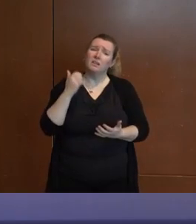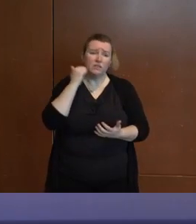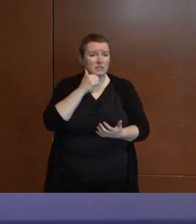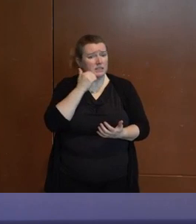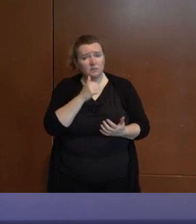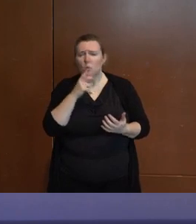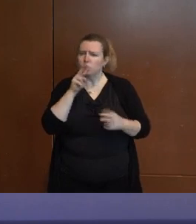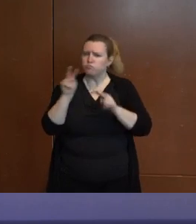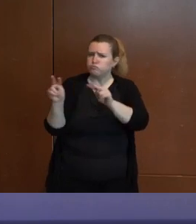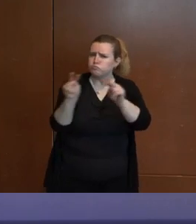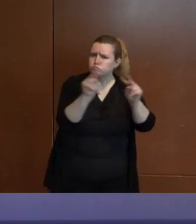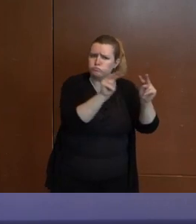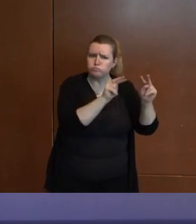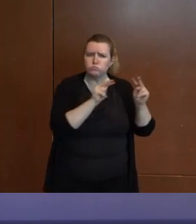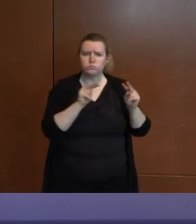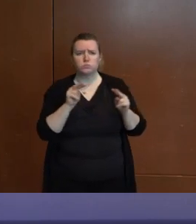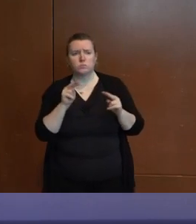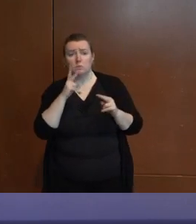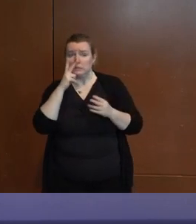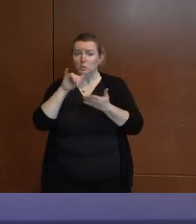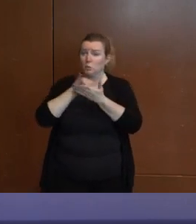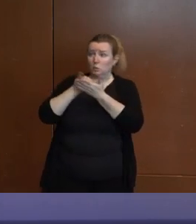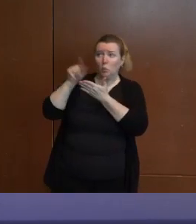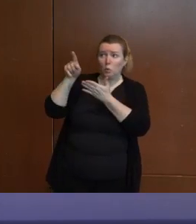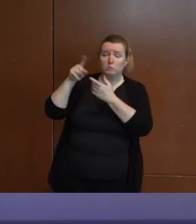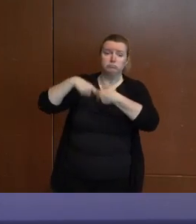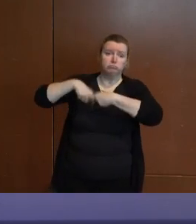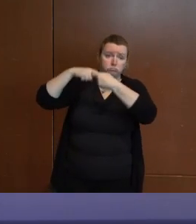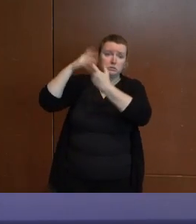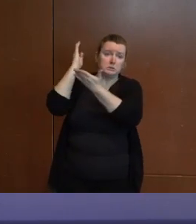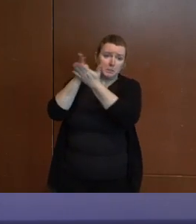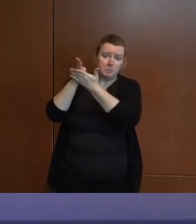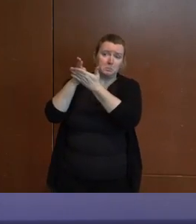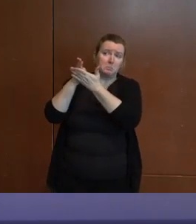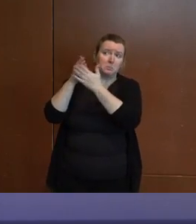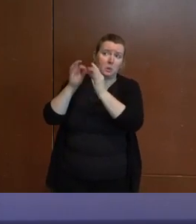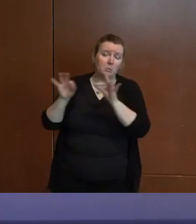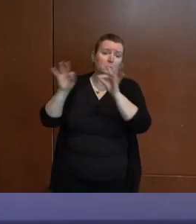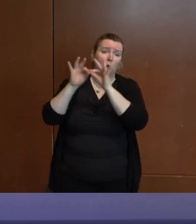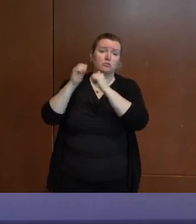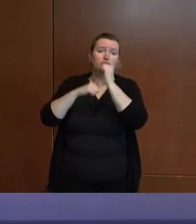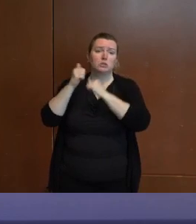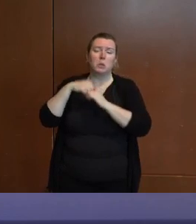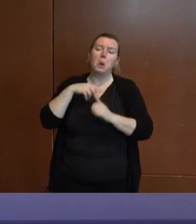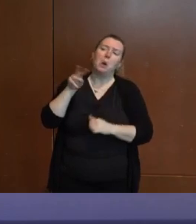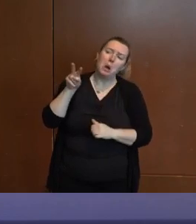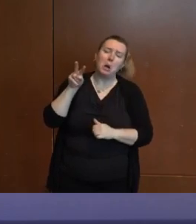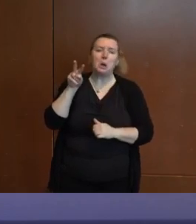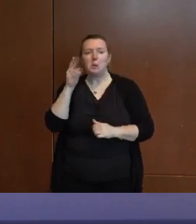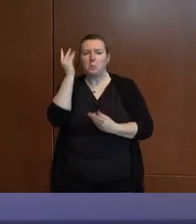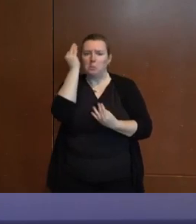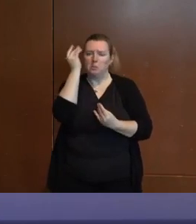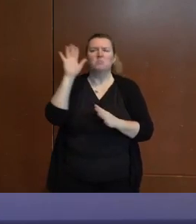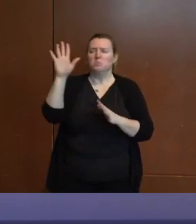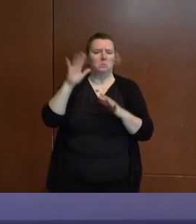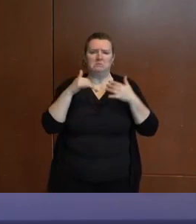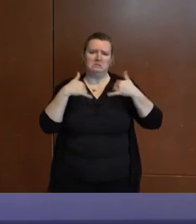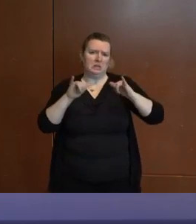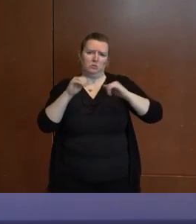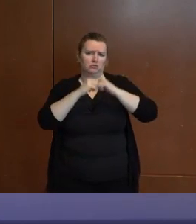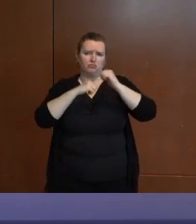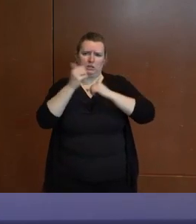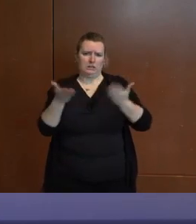That's something we've considered, but we're still holding where we are. The pension payment will be made. I don't have